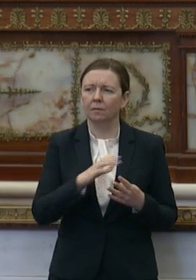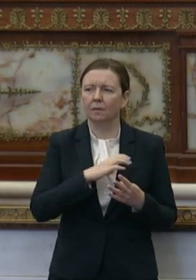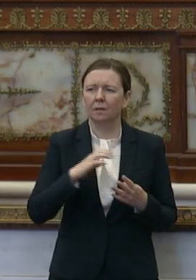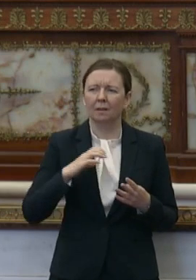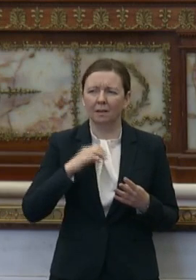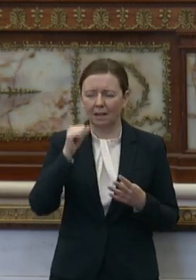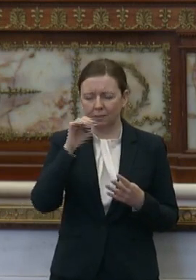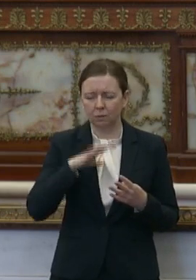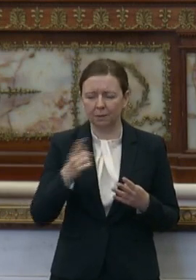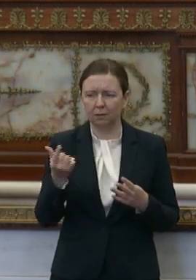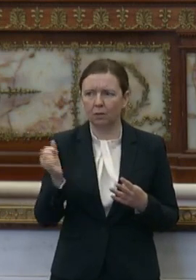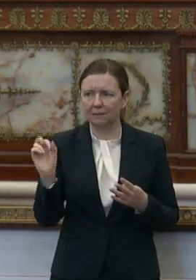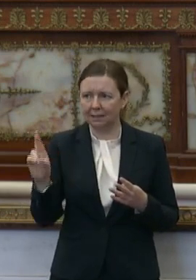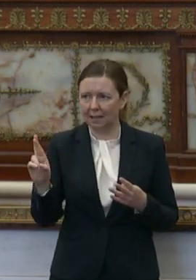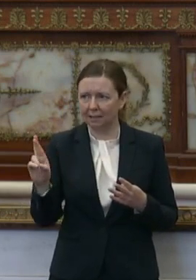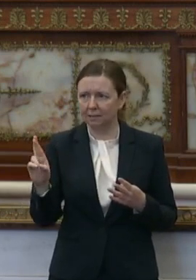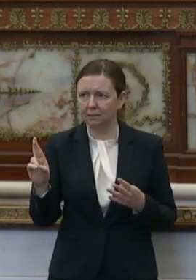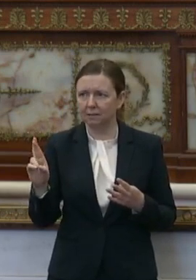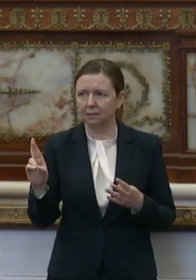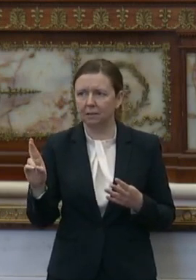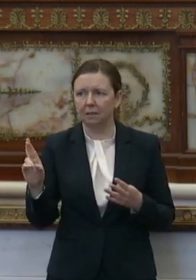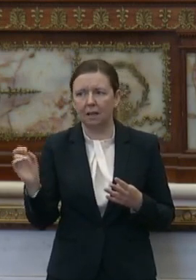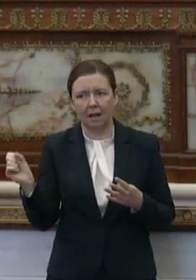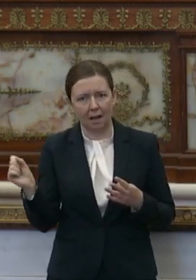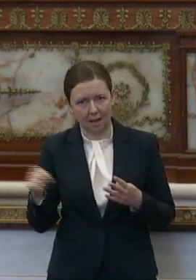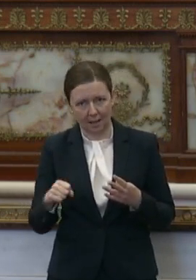Councilwoman Gauthier. Aye.